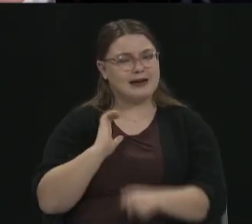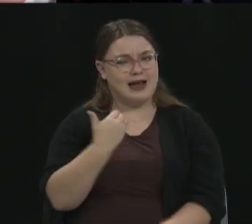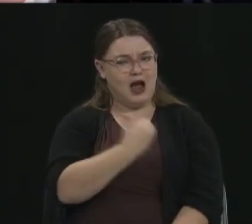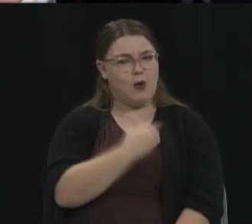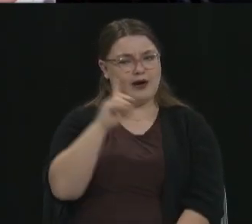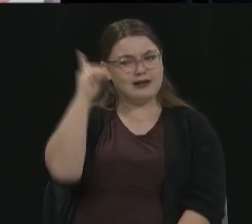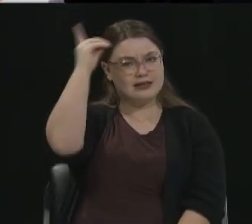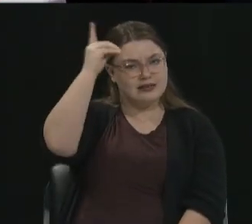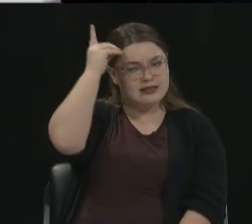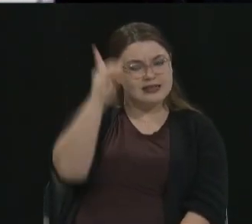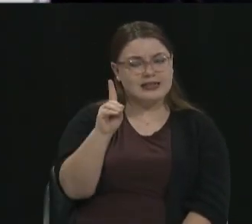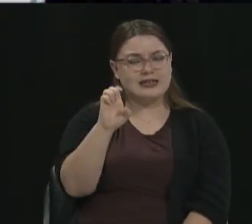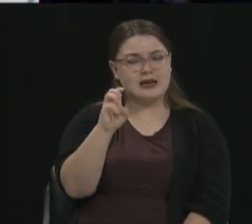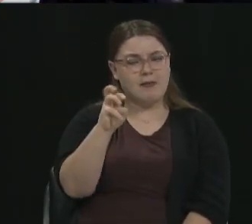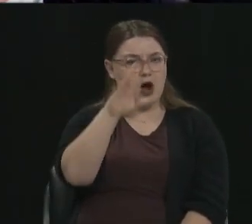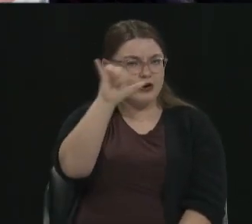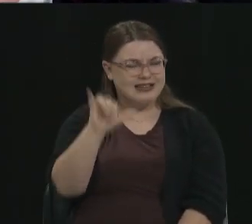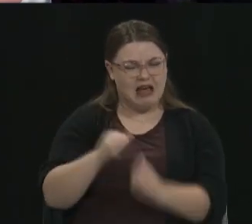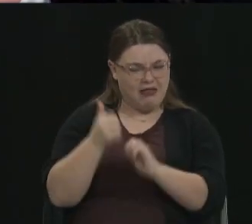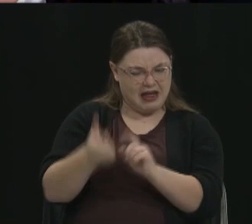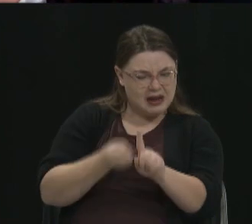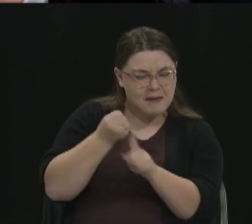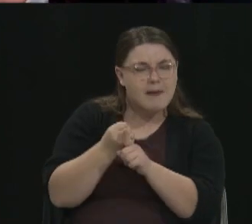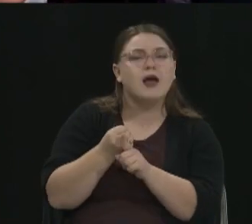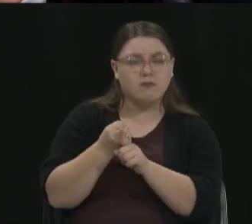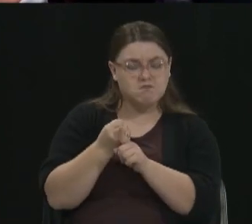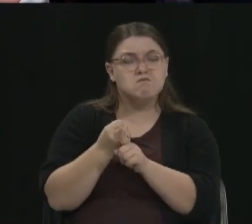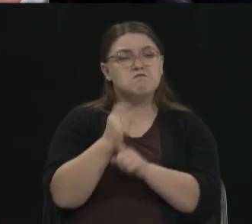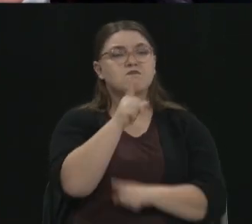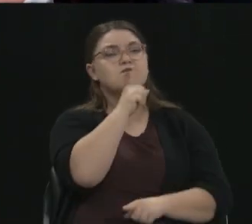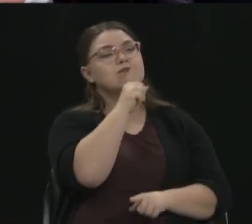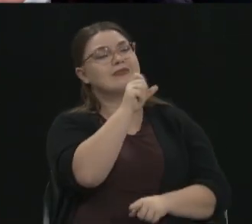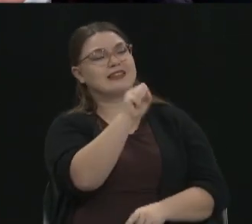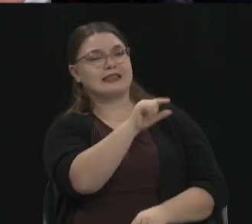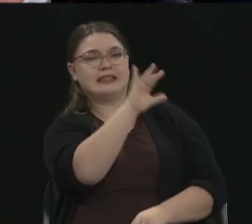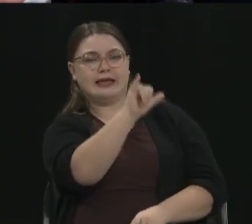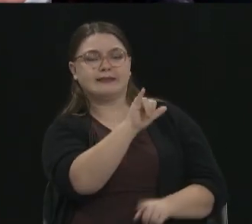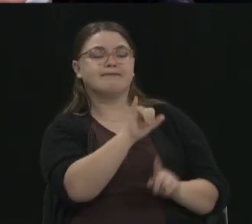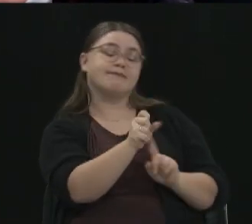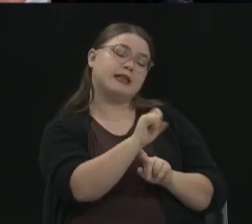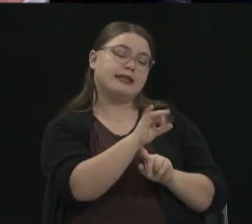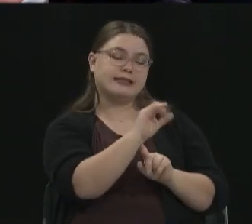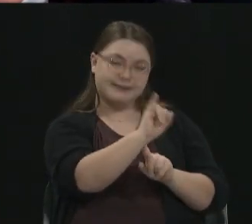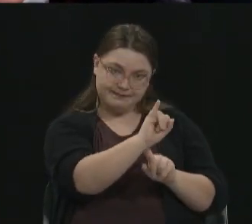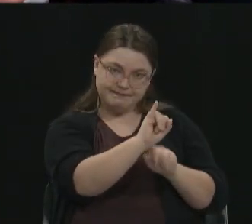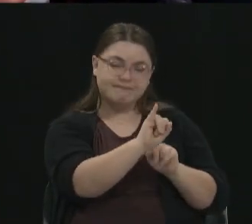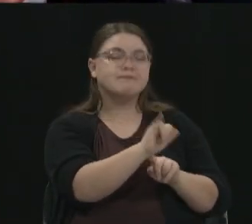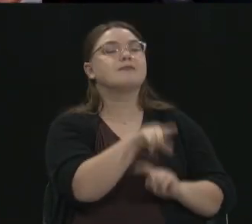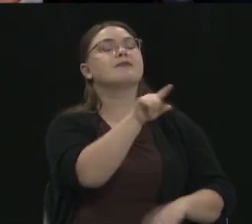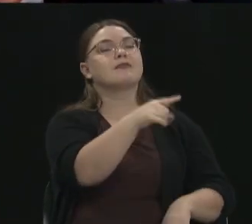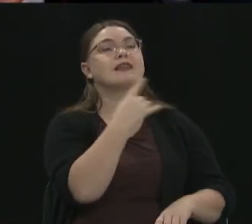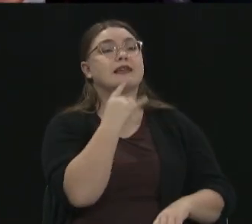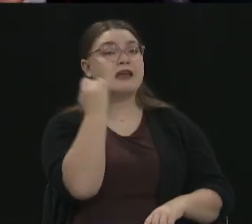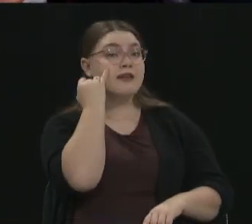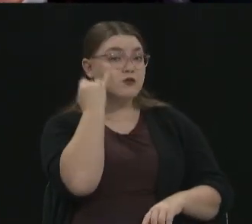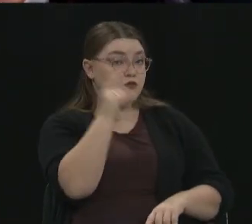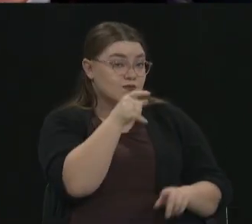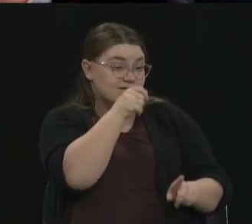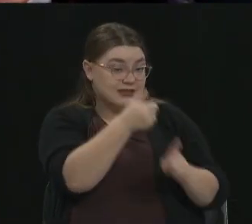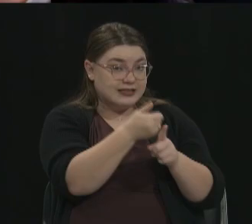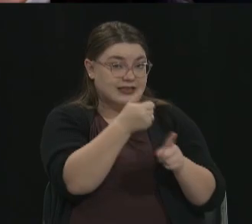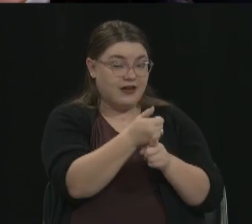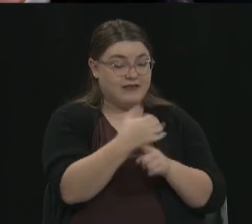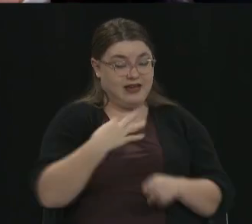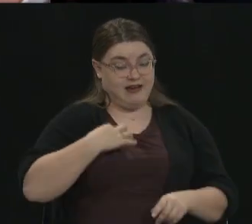power? Well, think about if you're a candidate and let's say you can raise $500,000 for a